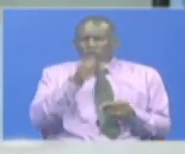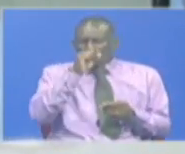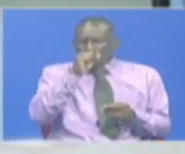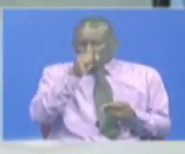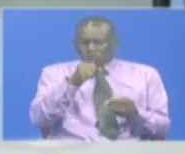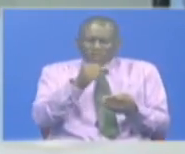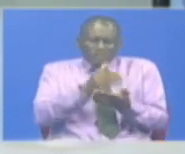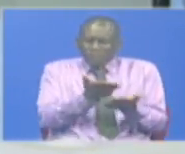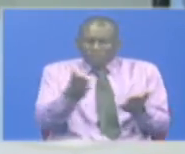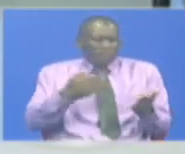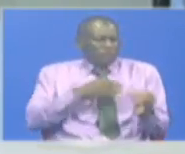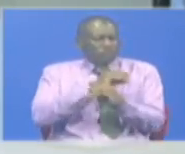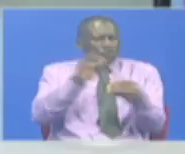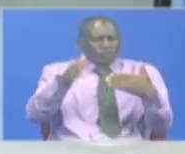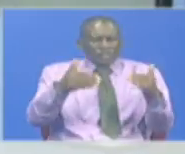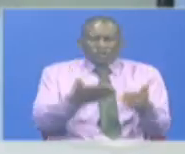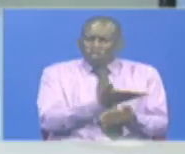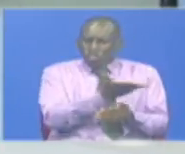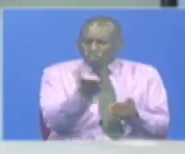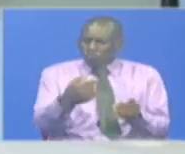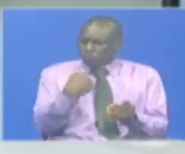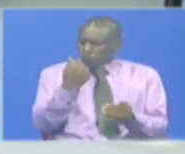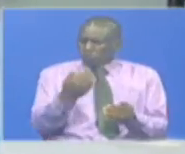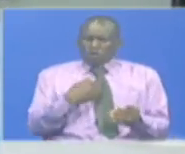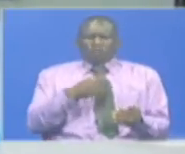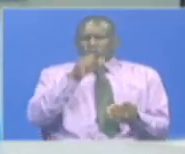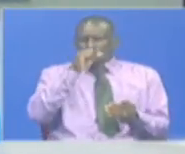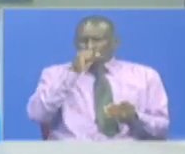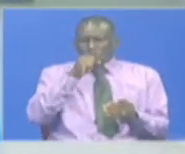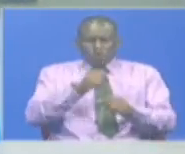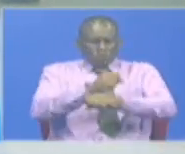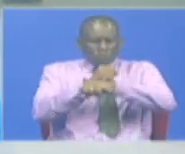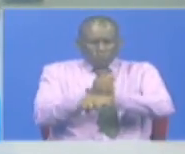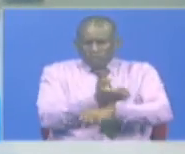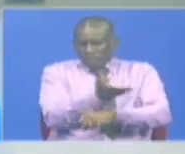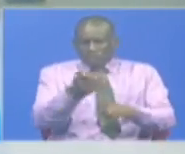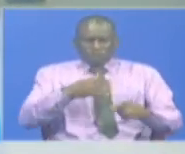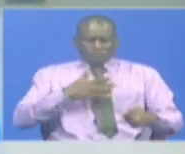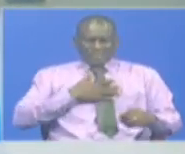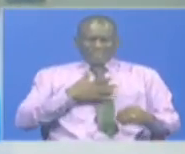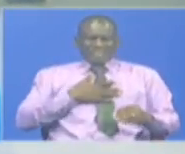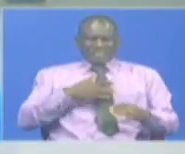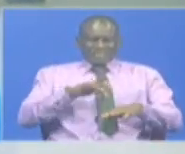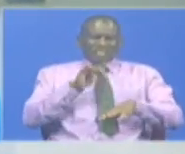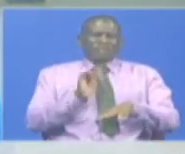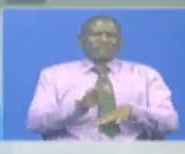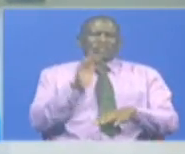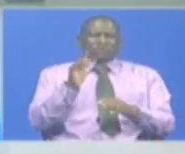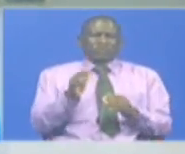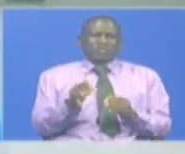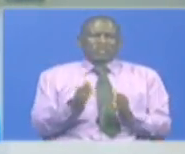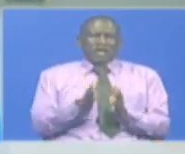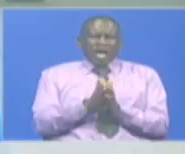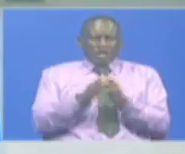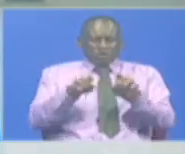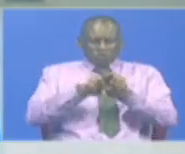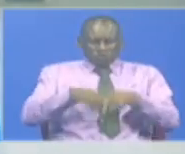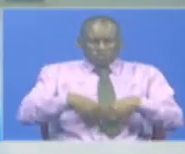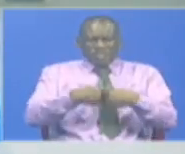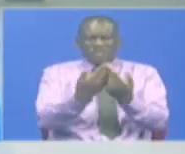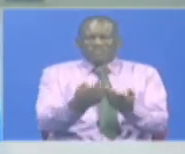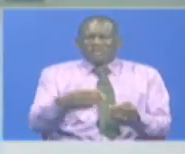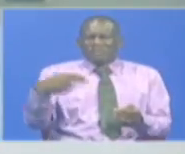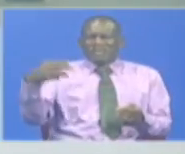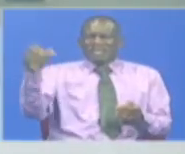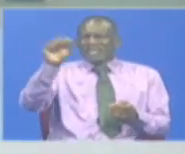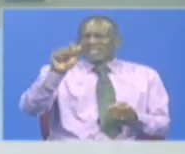symptomatic. And for those who come with coughs, we protect them from chest infection. We give them antihistamine to